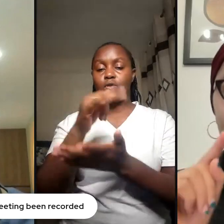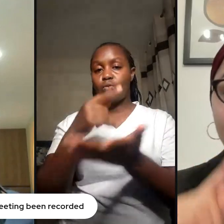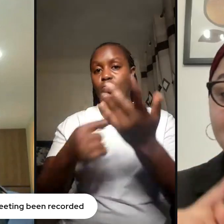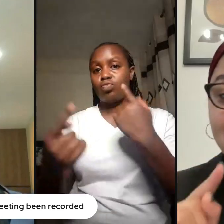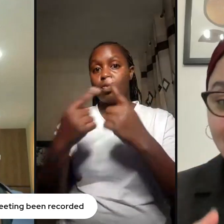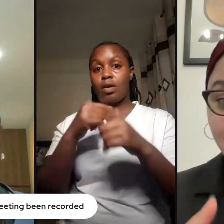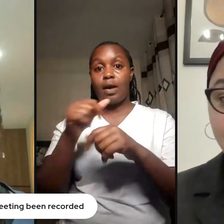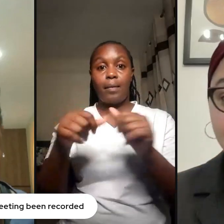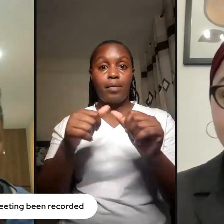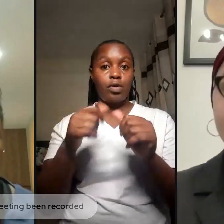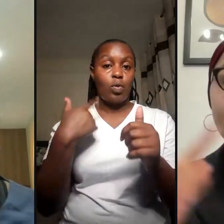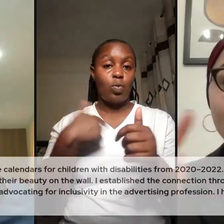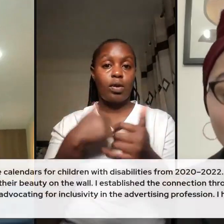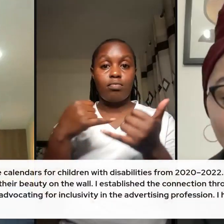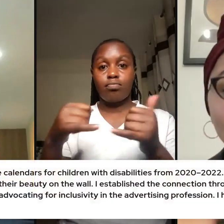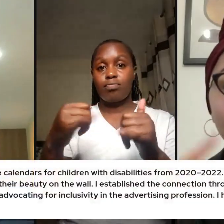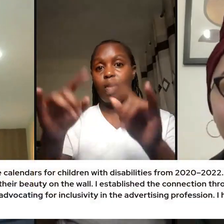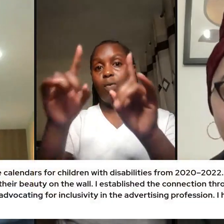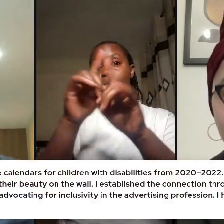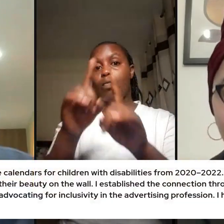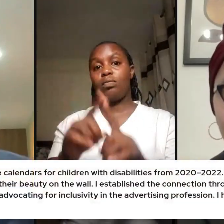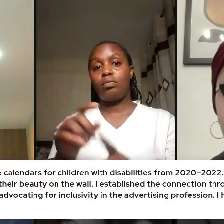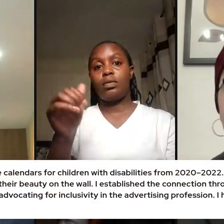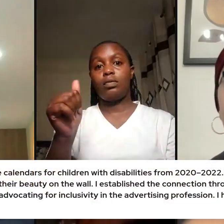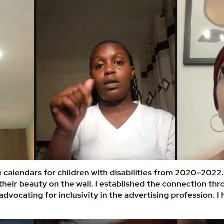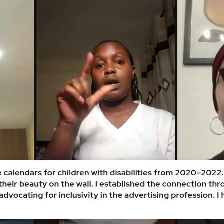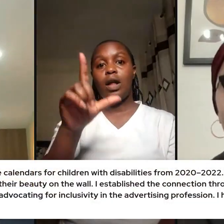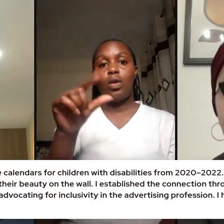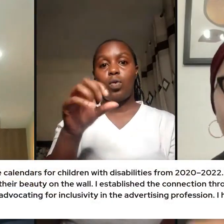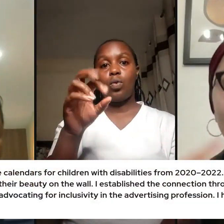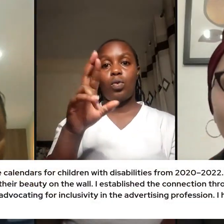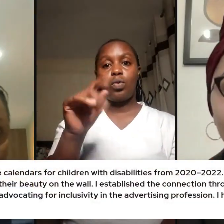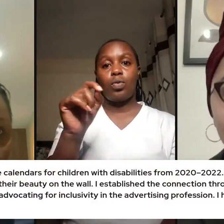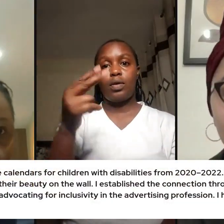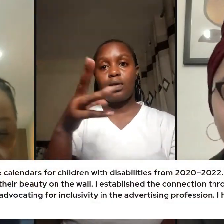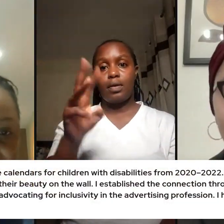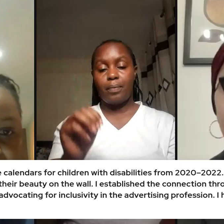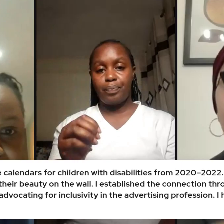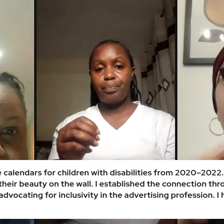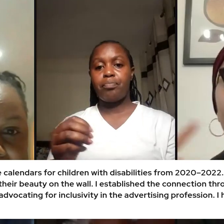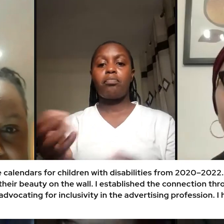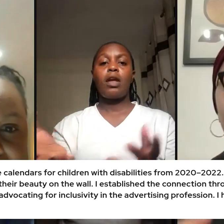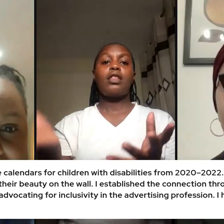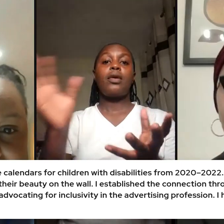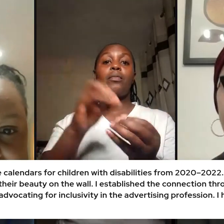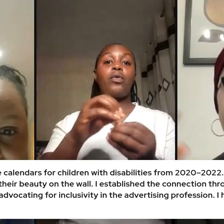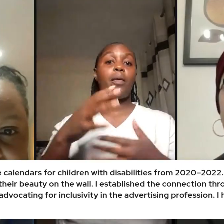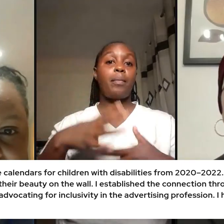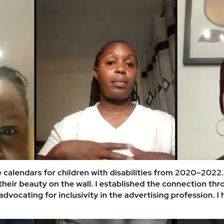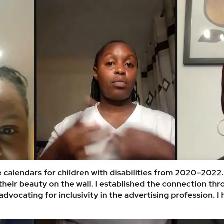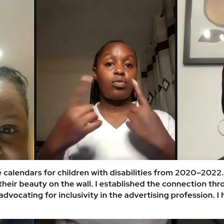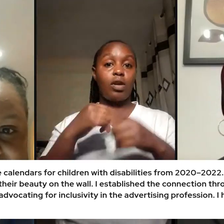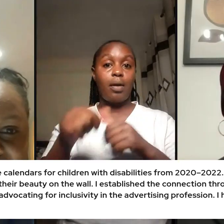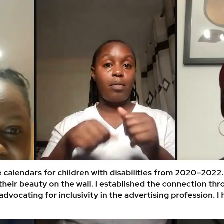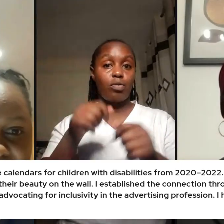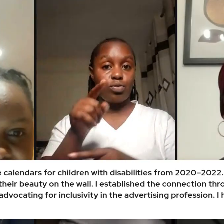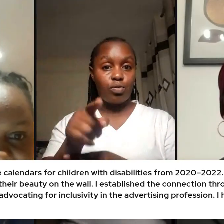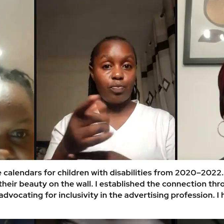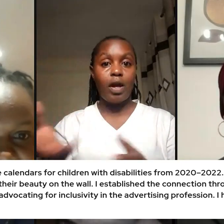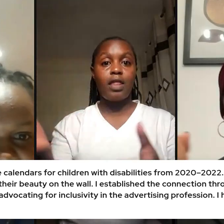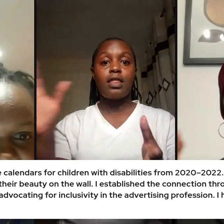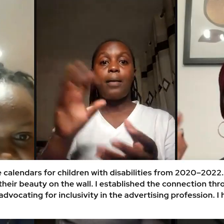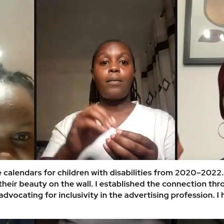also beat that algorithm. The more you are being mentioned, the more people talk about you, the more social media lands and says,